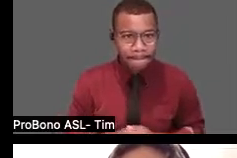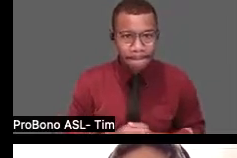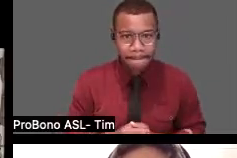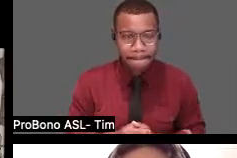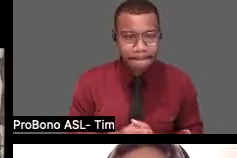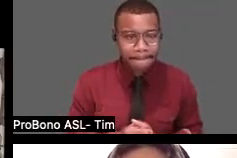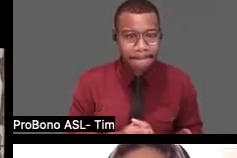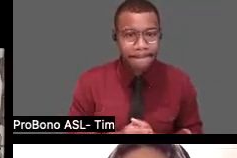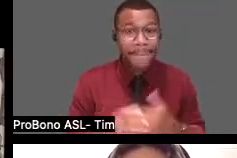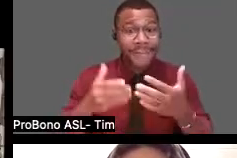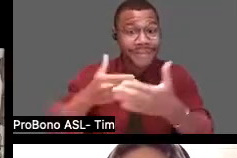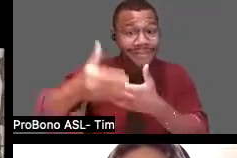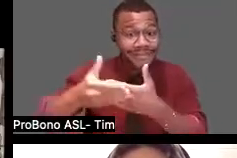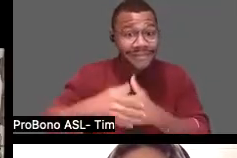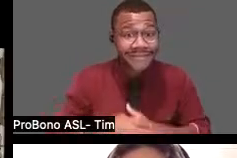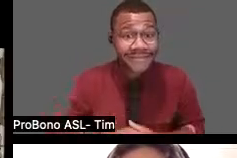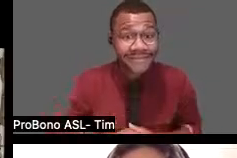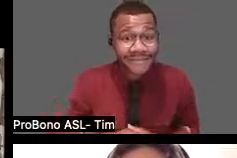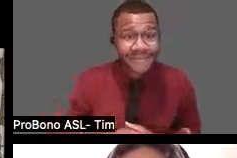Next slide.